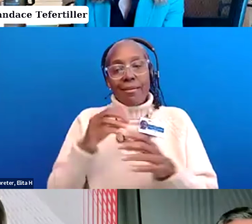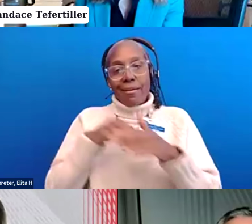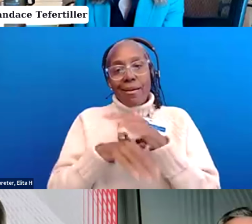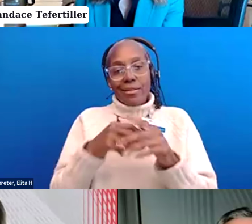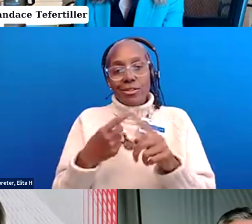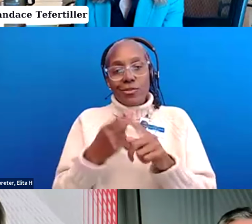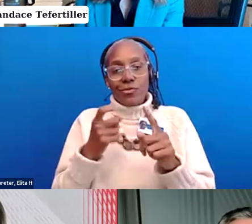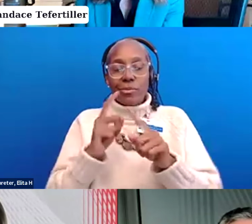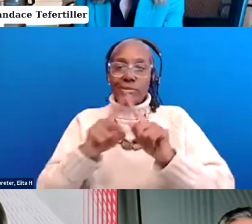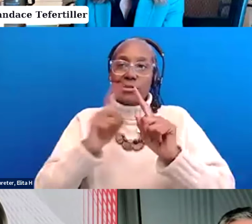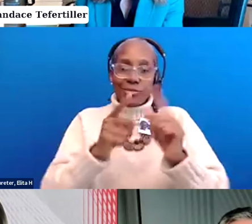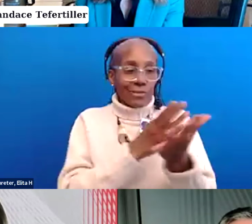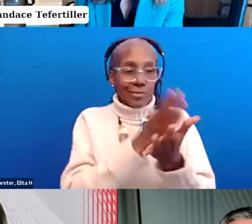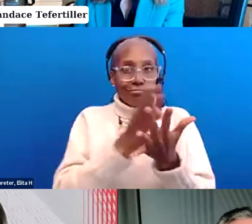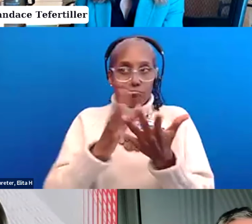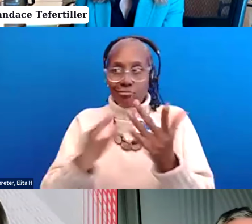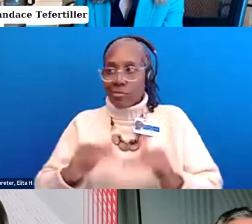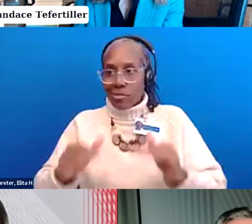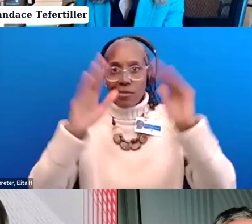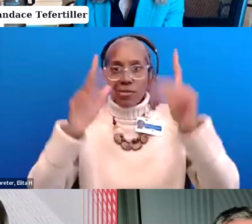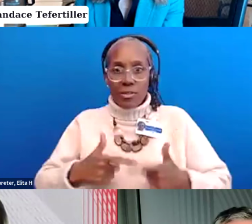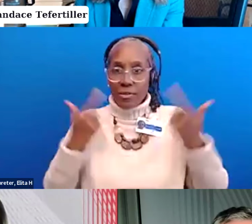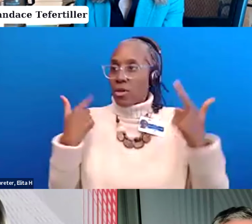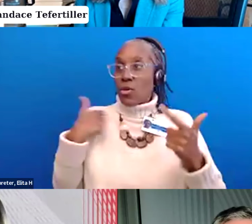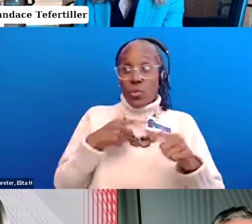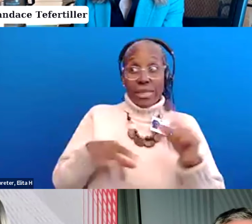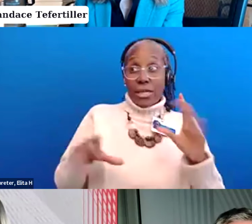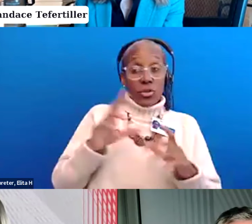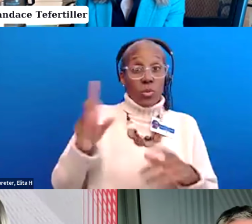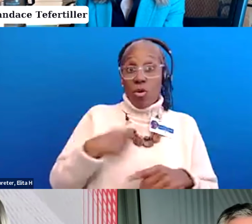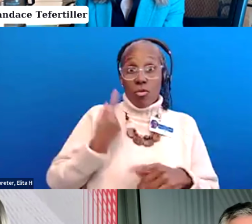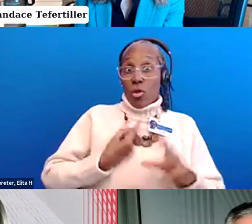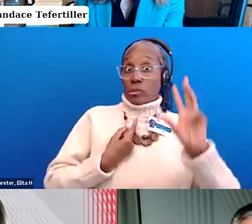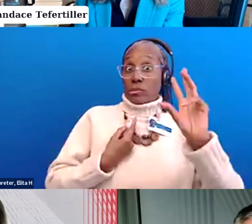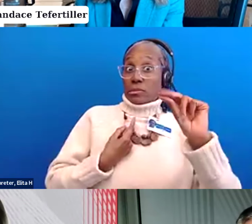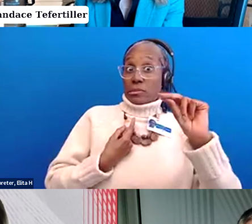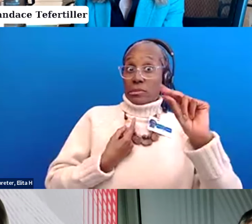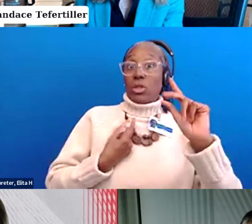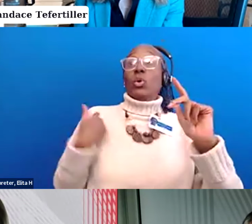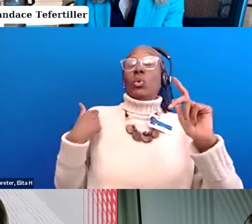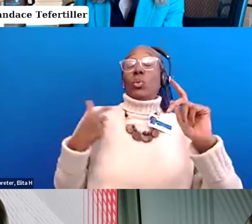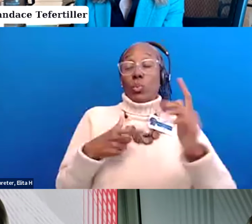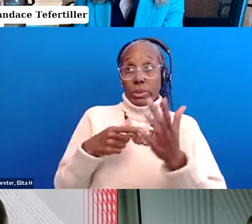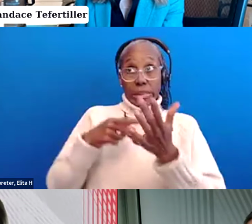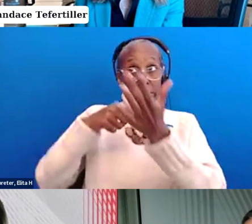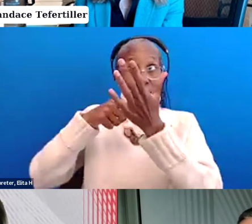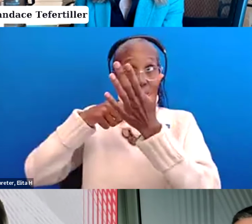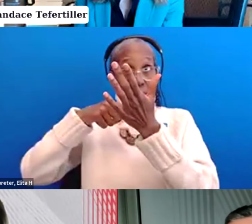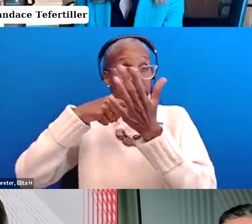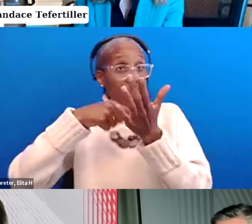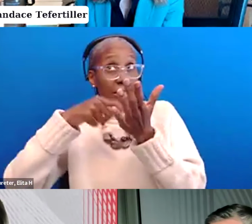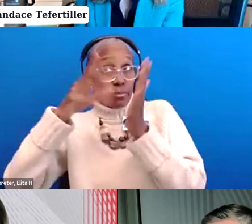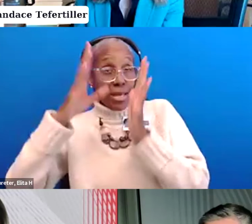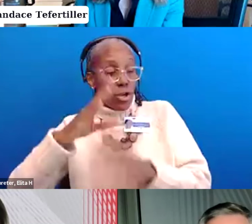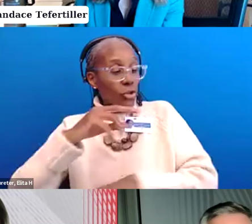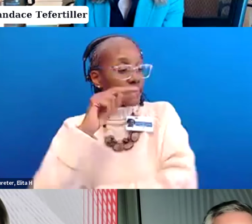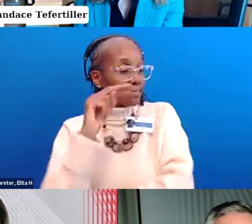from all walks of life. So yeah, and we can't do that alone. I just want to reiterate, yes. these payers, they respond